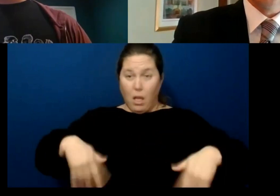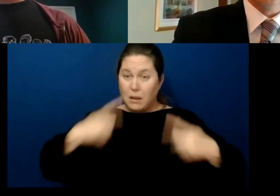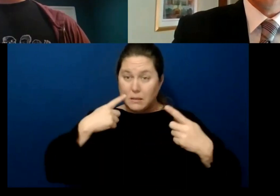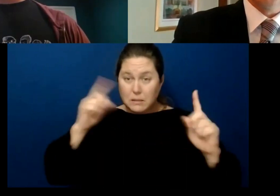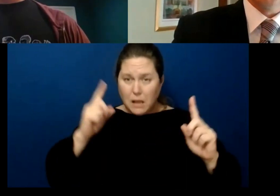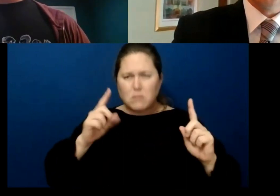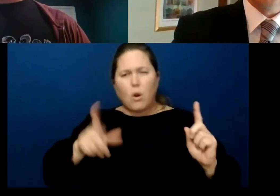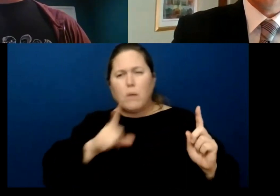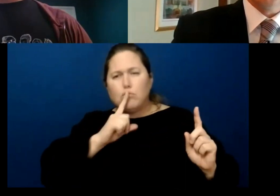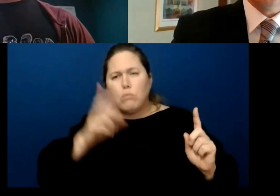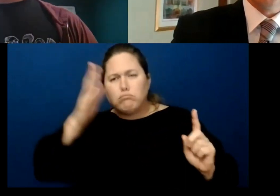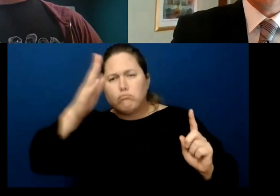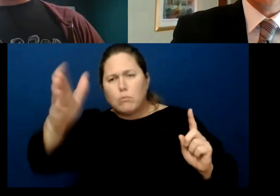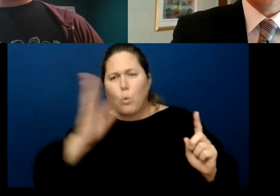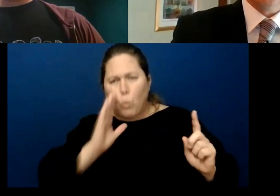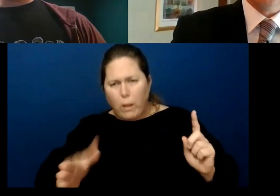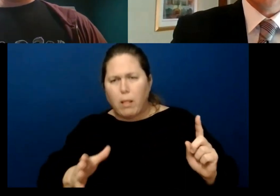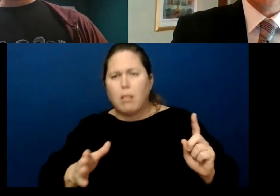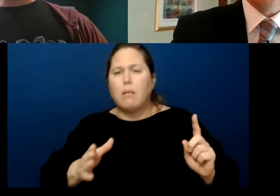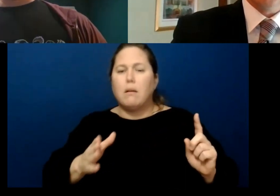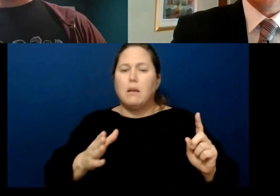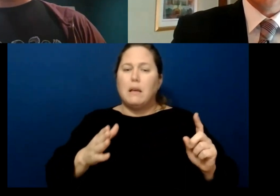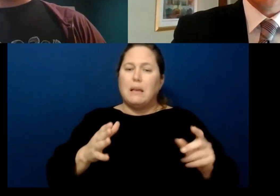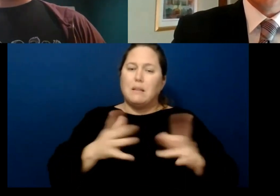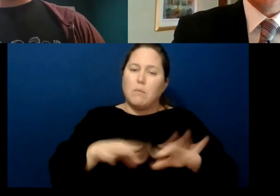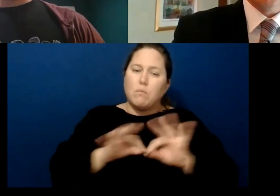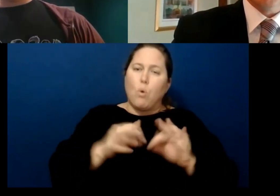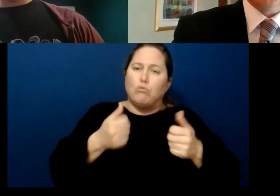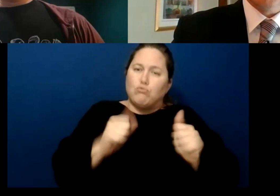trying and kind of fumbling through some of the difficult things when